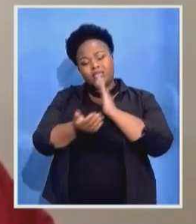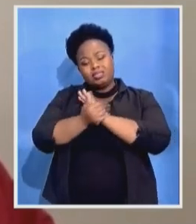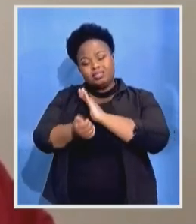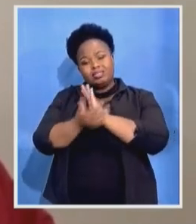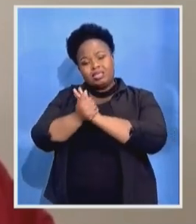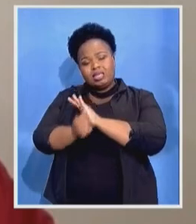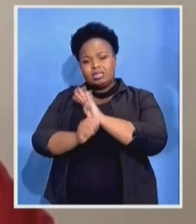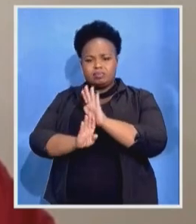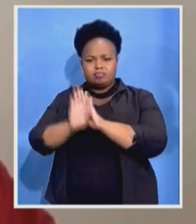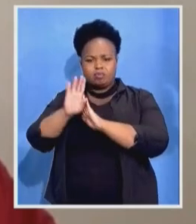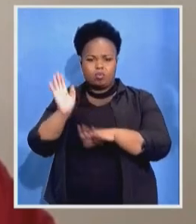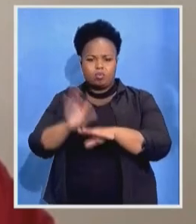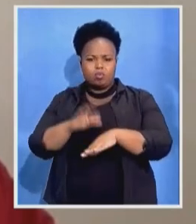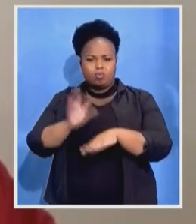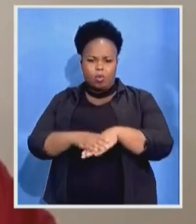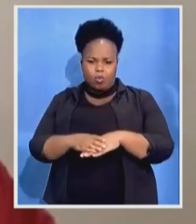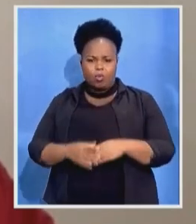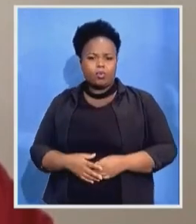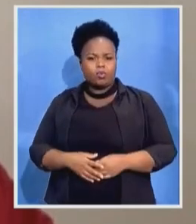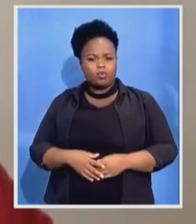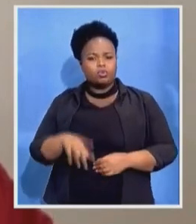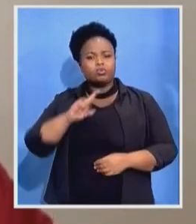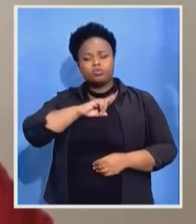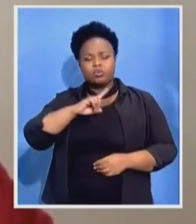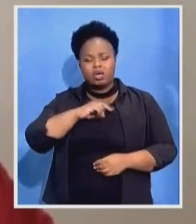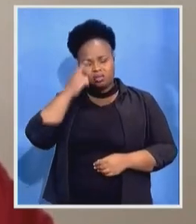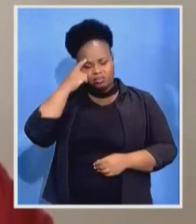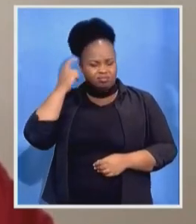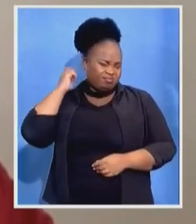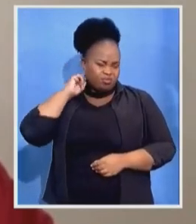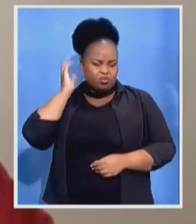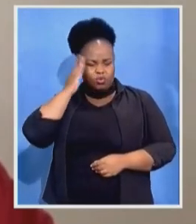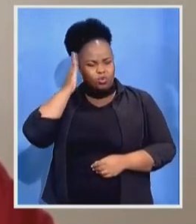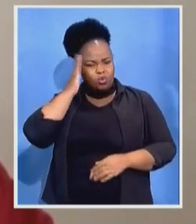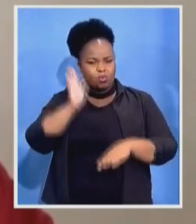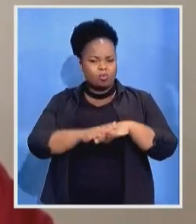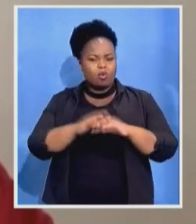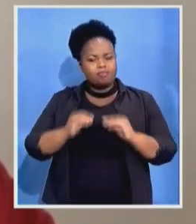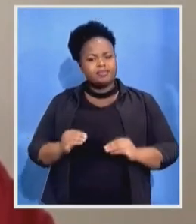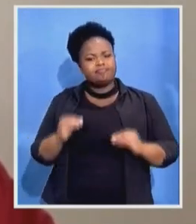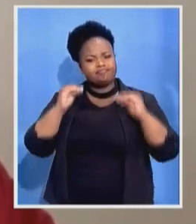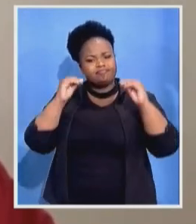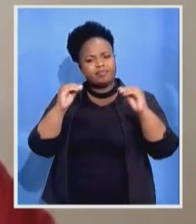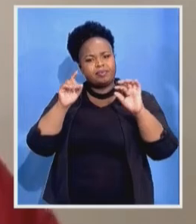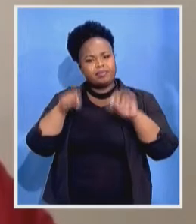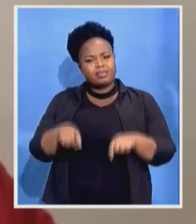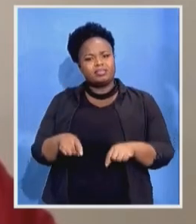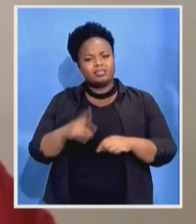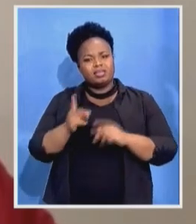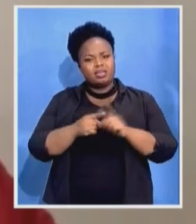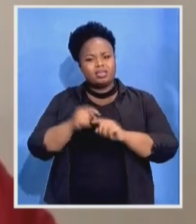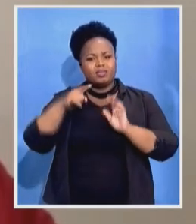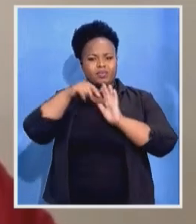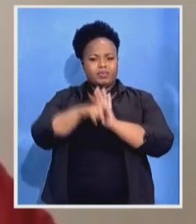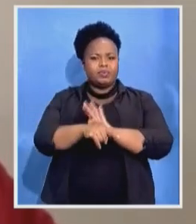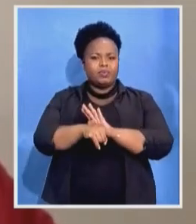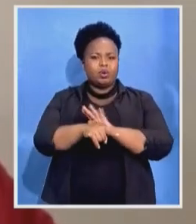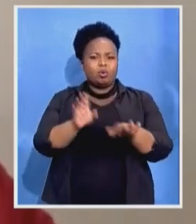considering continuously expanding advances in the deepening and widening of the technological